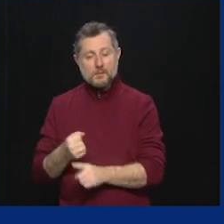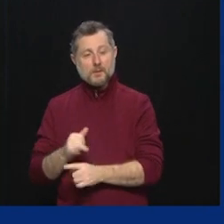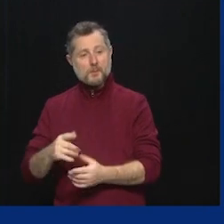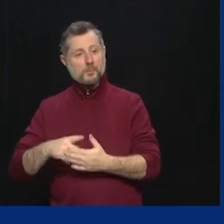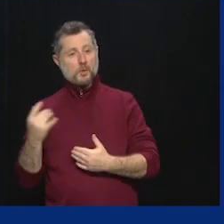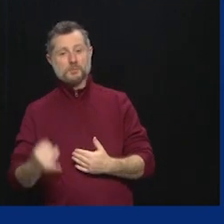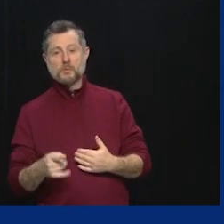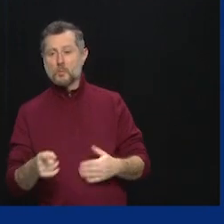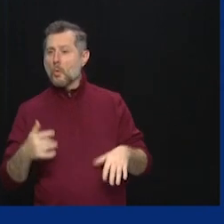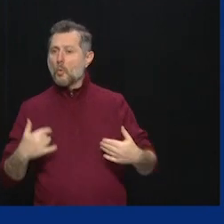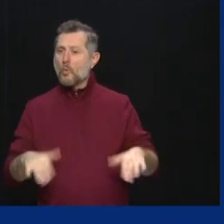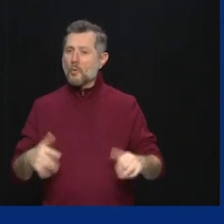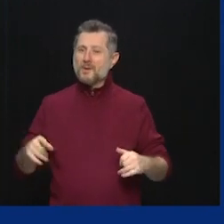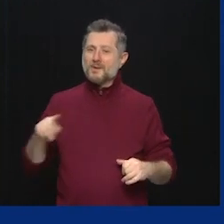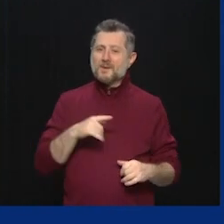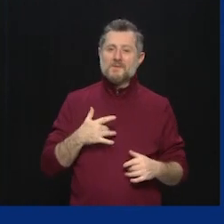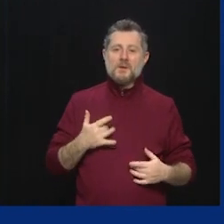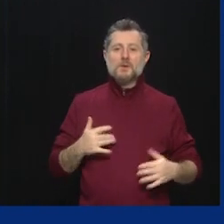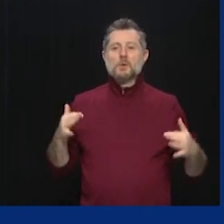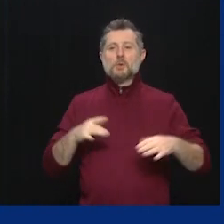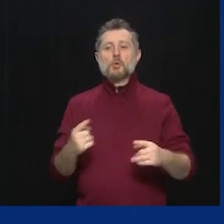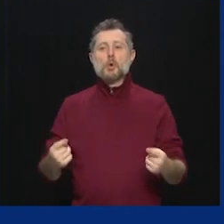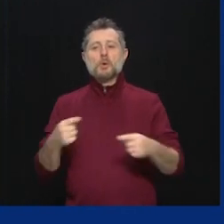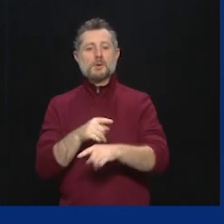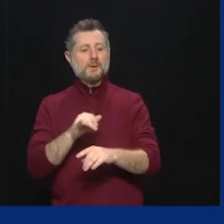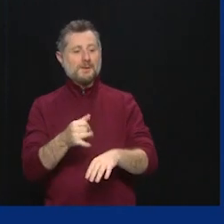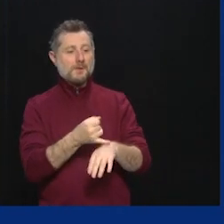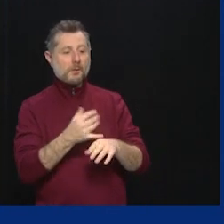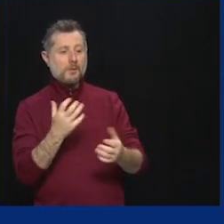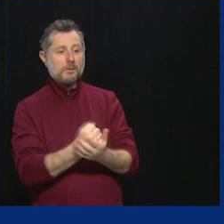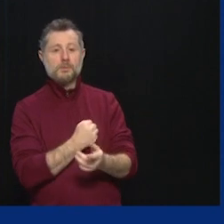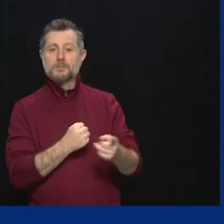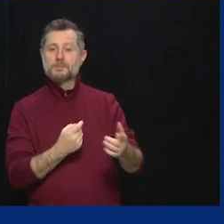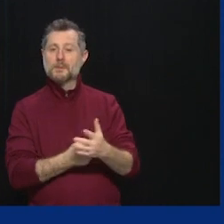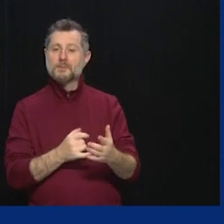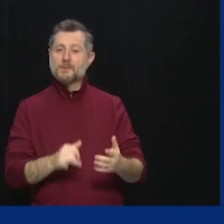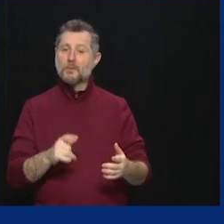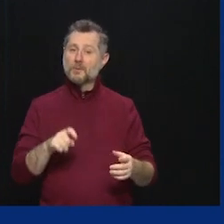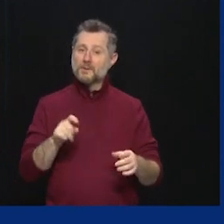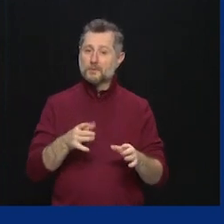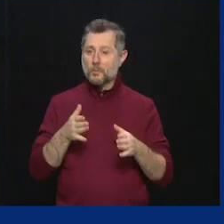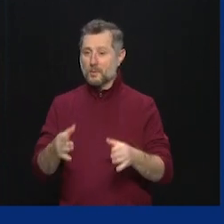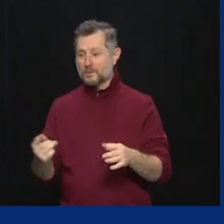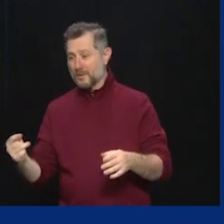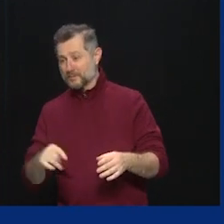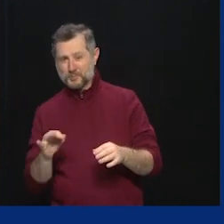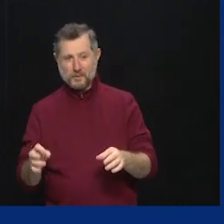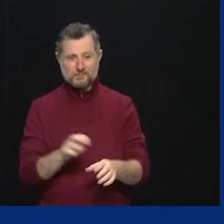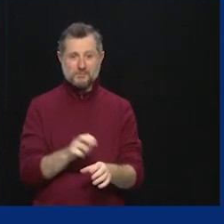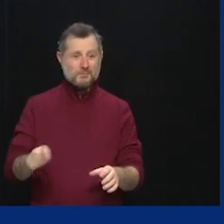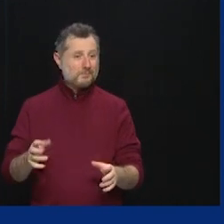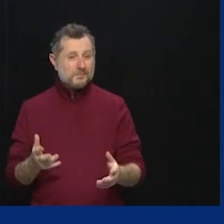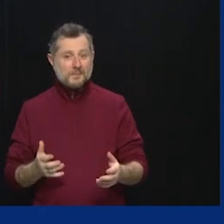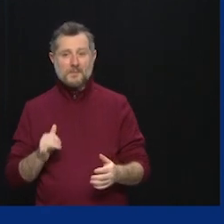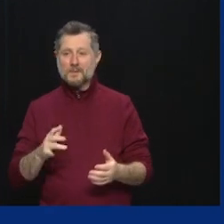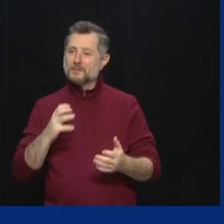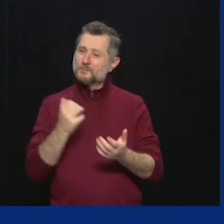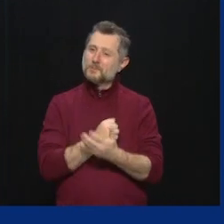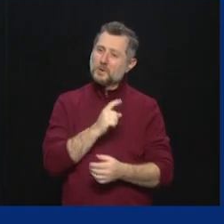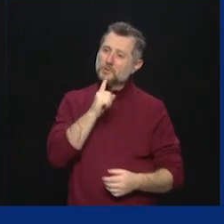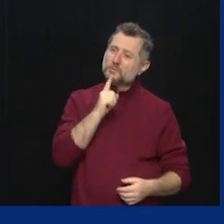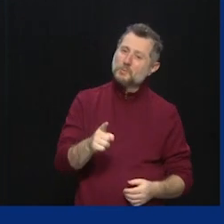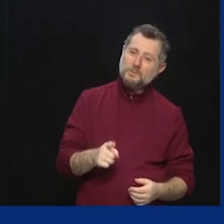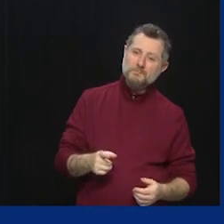go down the Cross Island Parkway, you know you need an alternate way to get here. So we needed to make sure that that happened. And